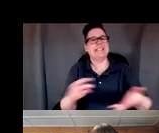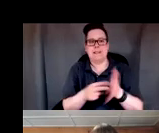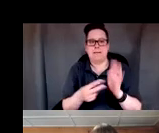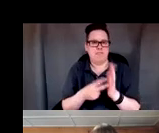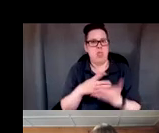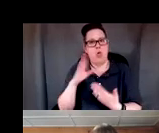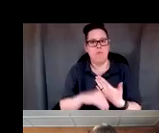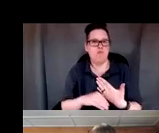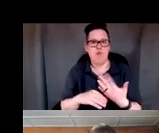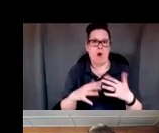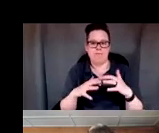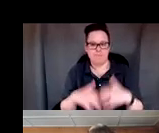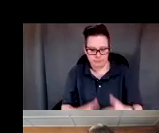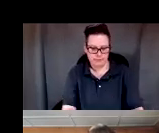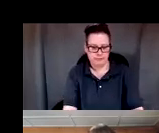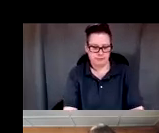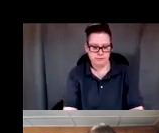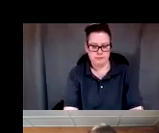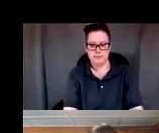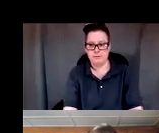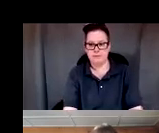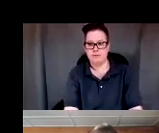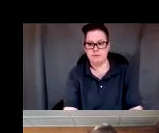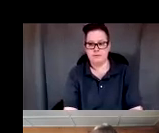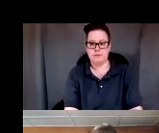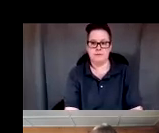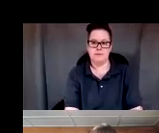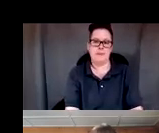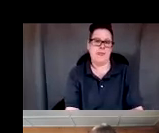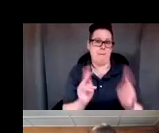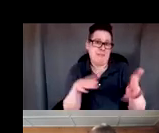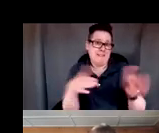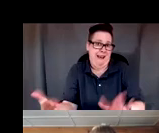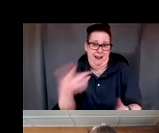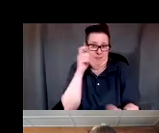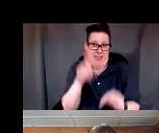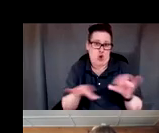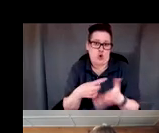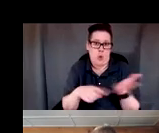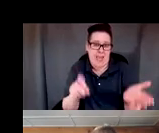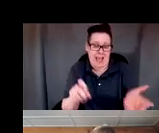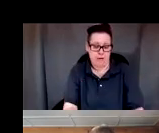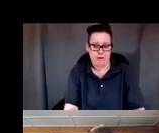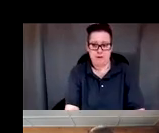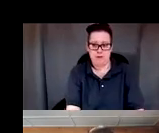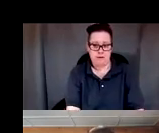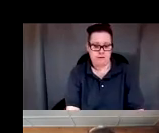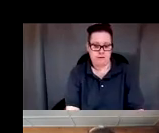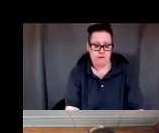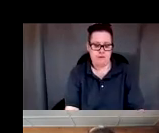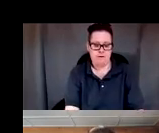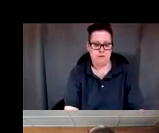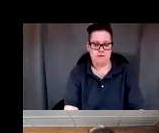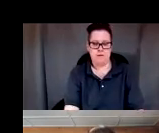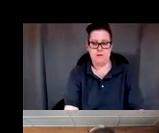program. People were dying again. They couldn't do what they had to do. But with this, respiratory